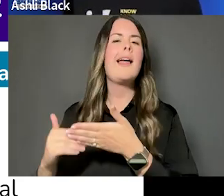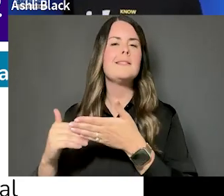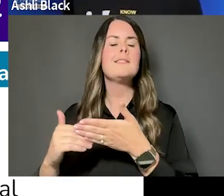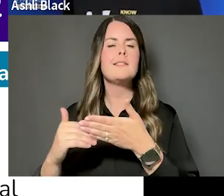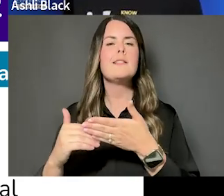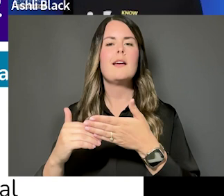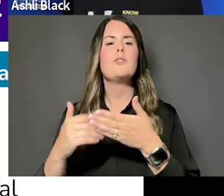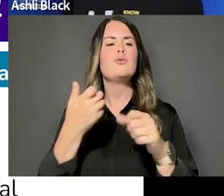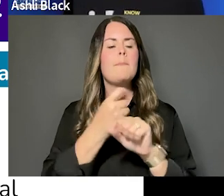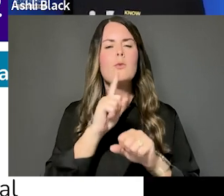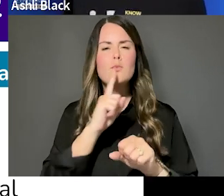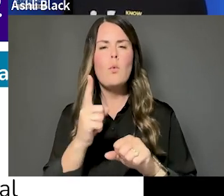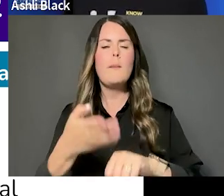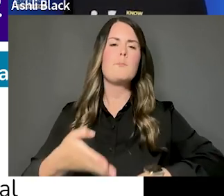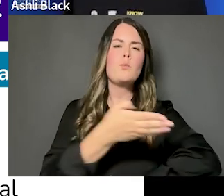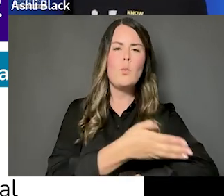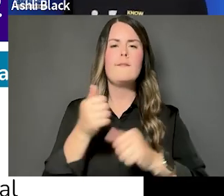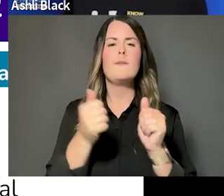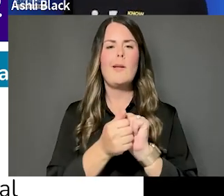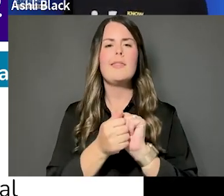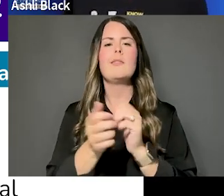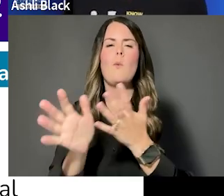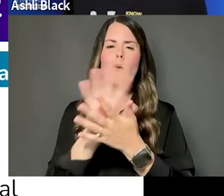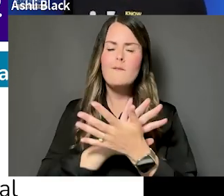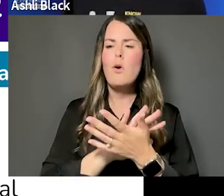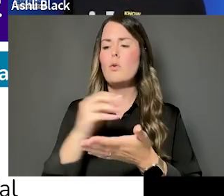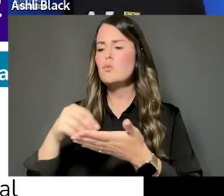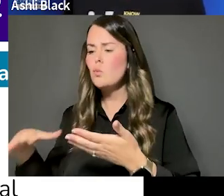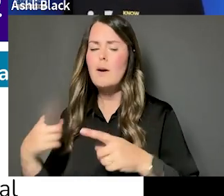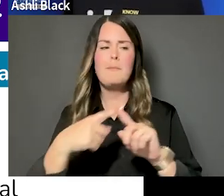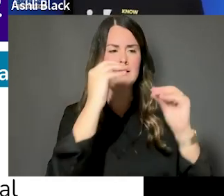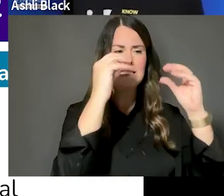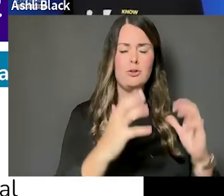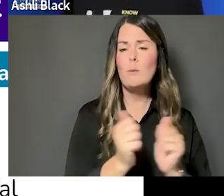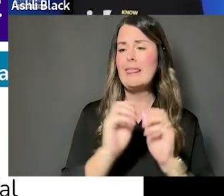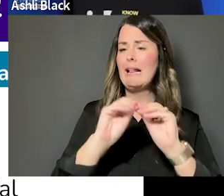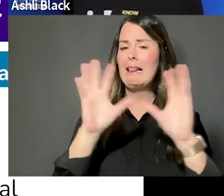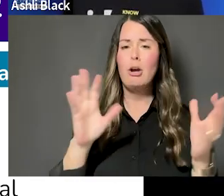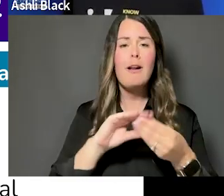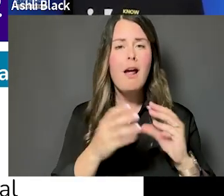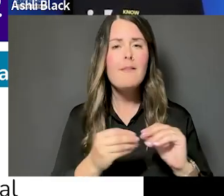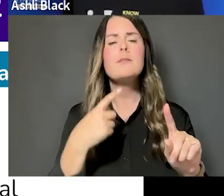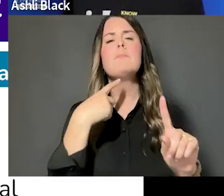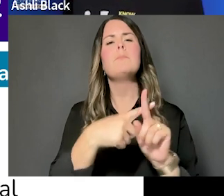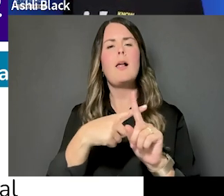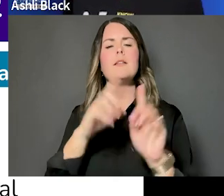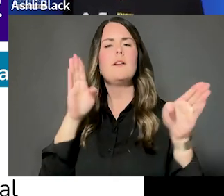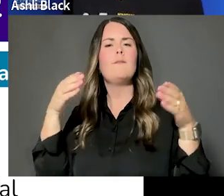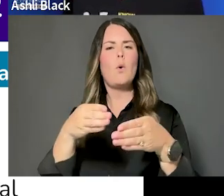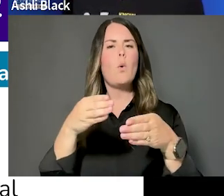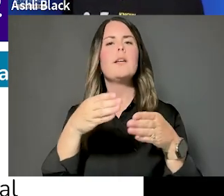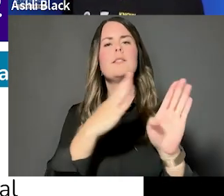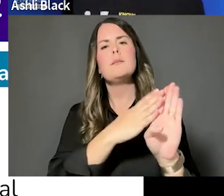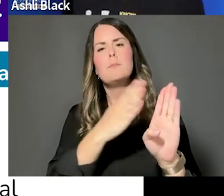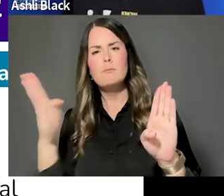touched in all 3 courses to improve the overall student and teacher experiences, with clearer narratives and a more focused